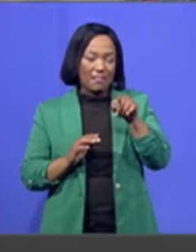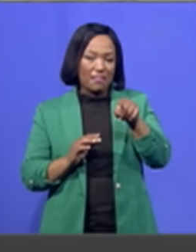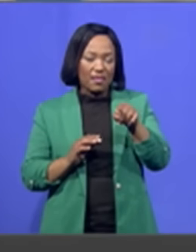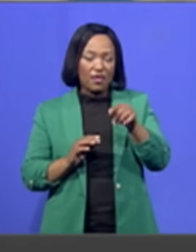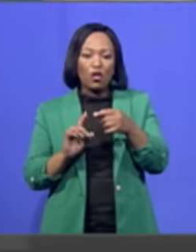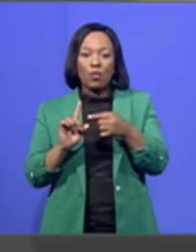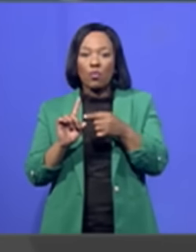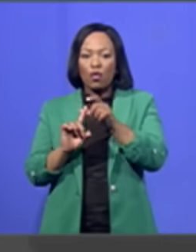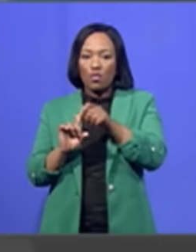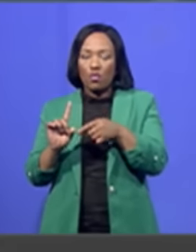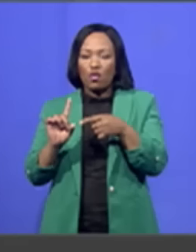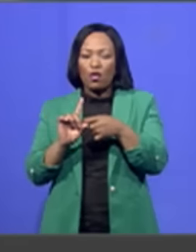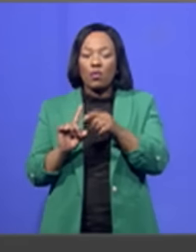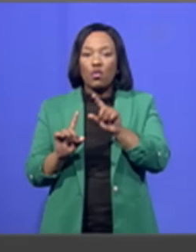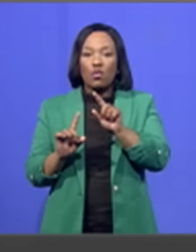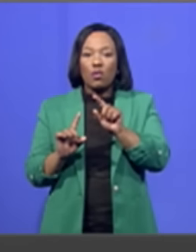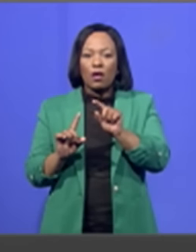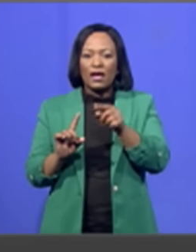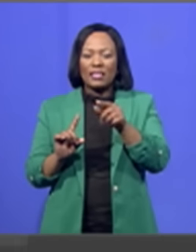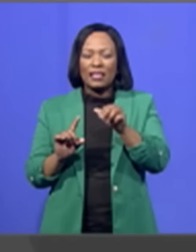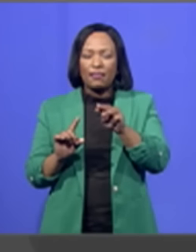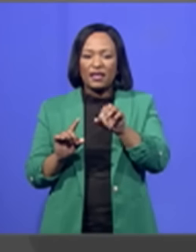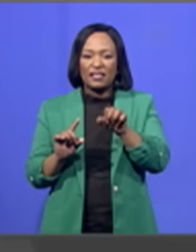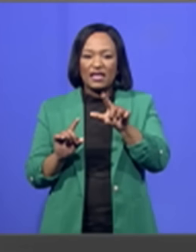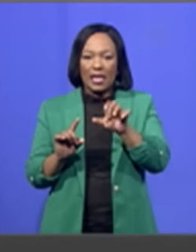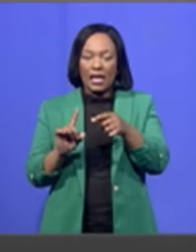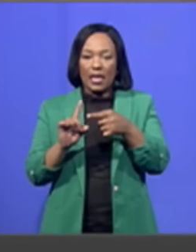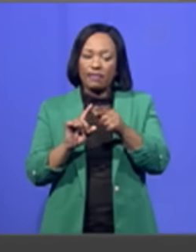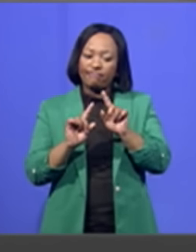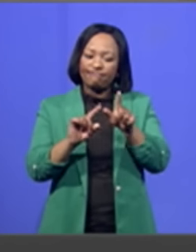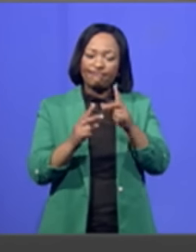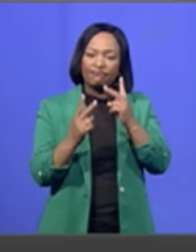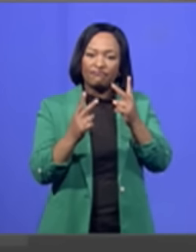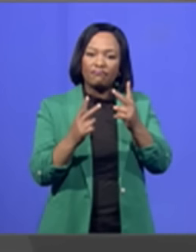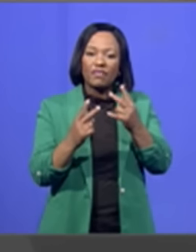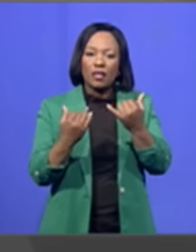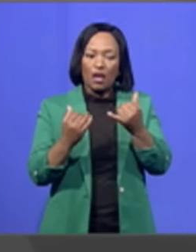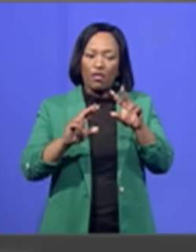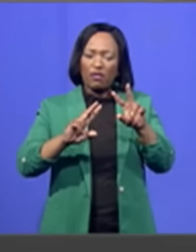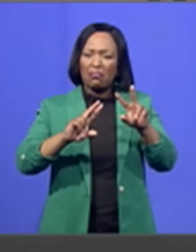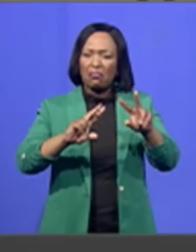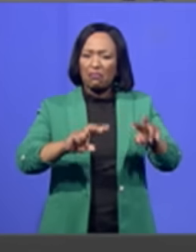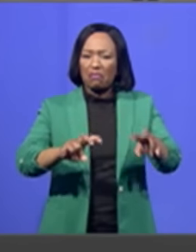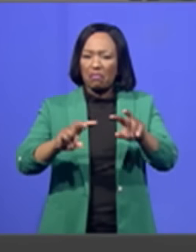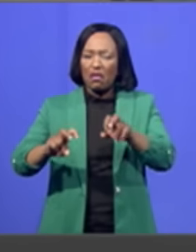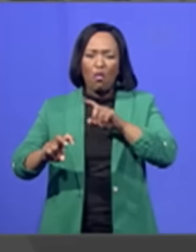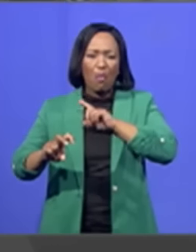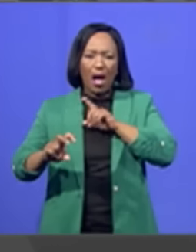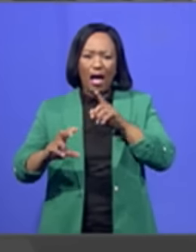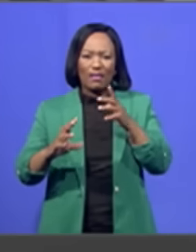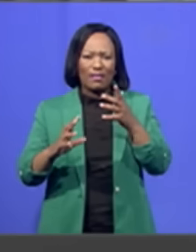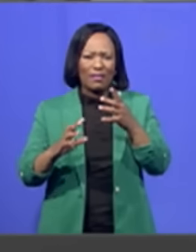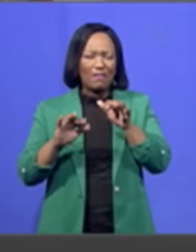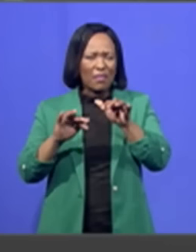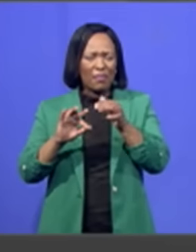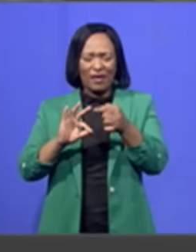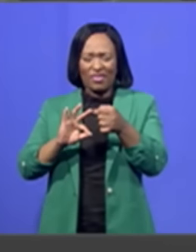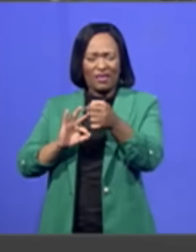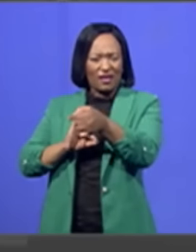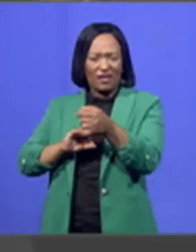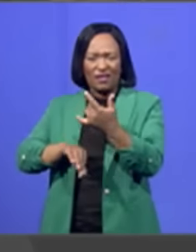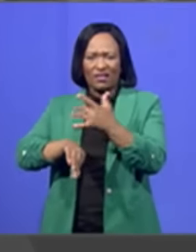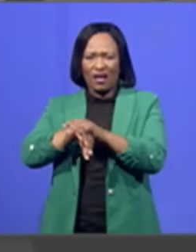Thembisi Lepatekile o etetše lefelong le o re dinyakišišo di sa tsene fase go hlatha seo se bakilego mahu a mararo o